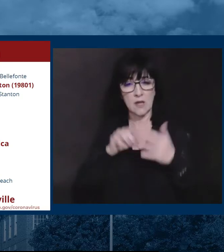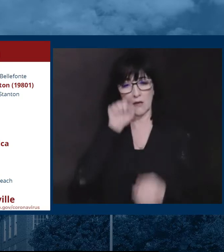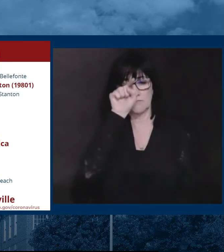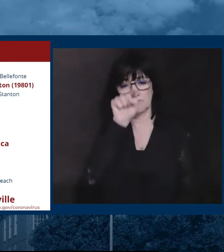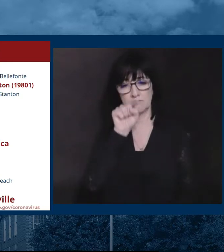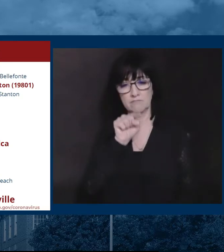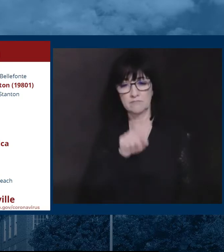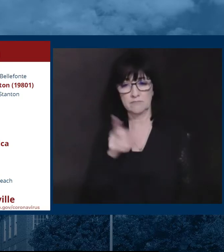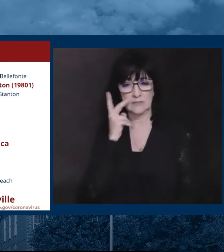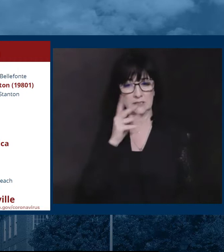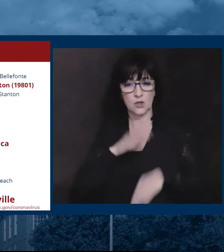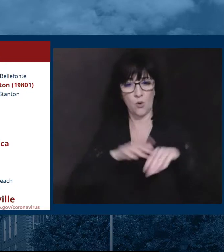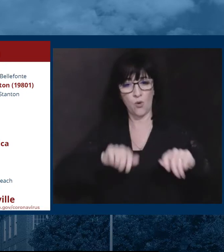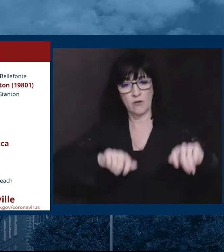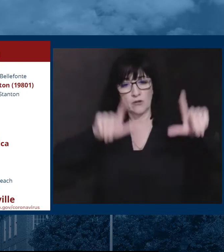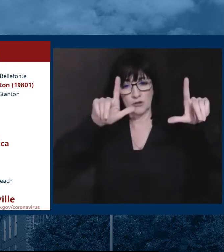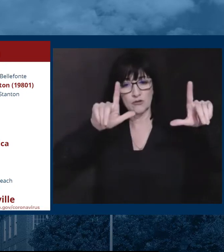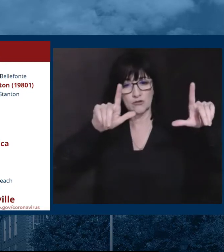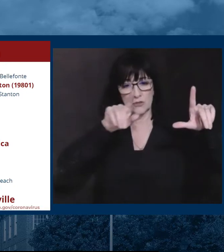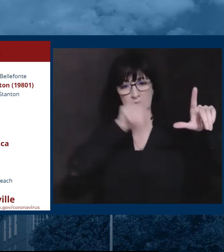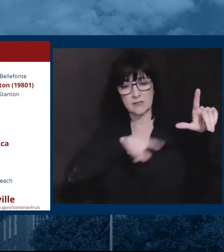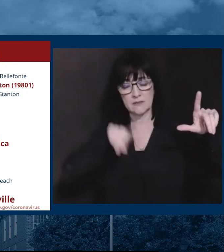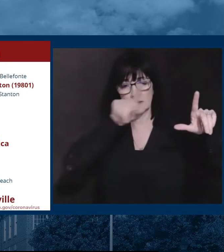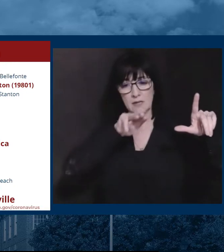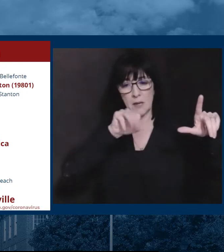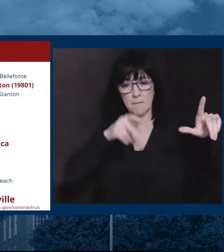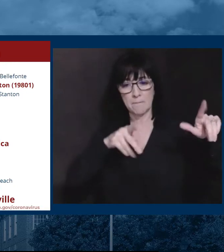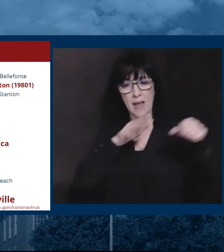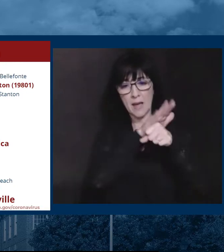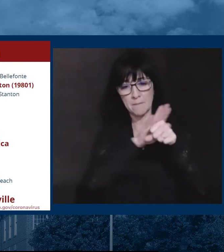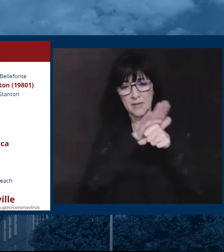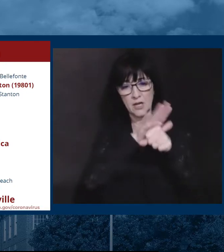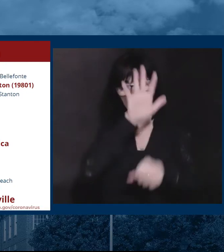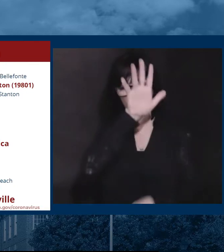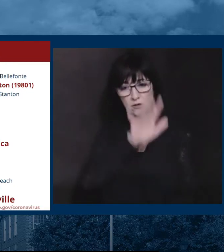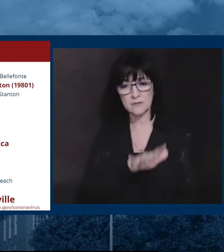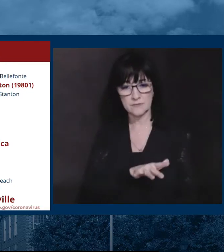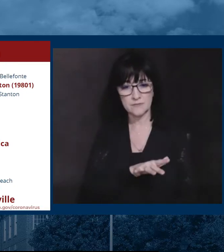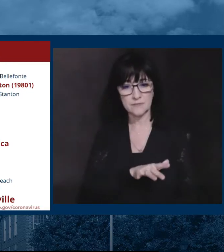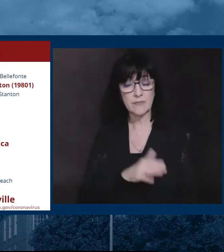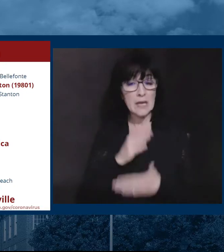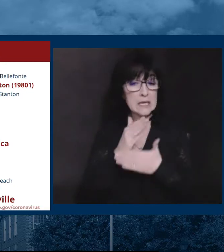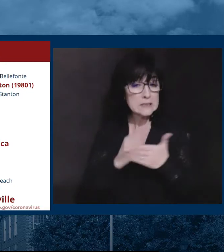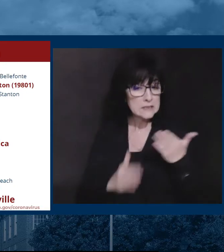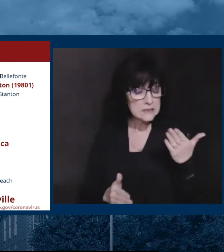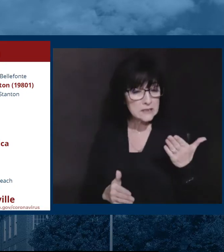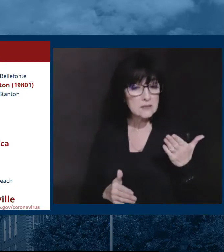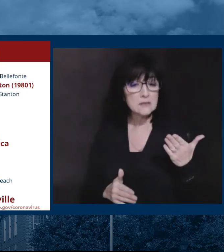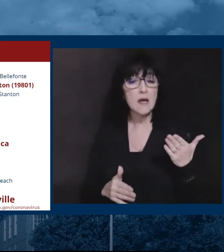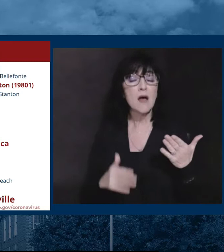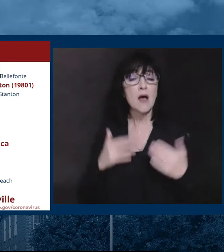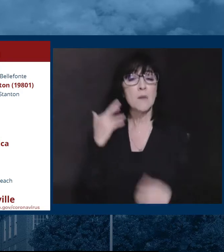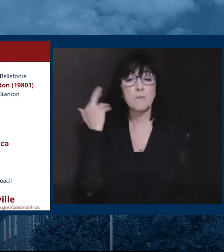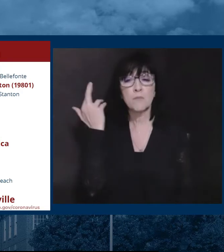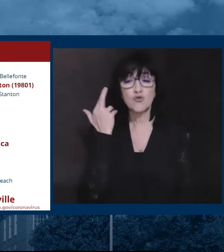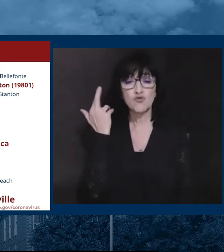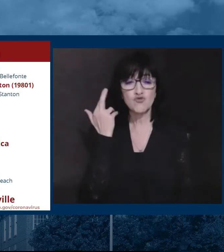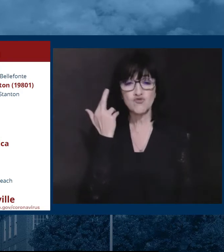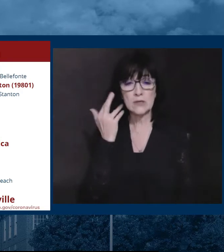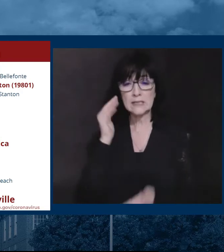of less testing over the last week or so. But we're really